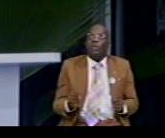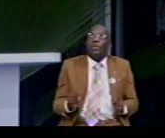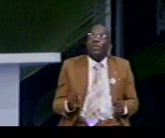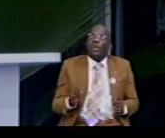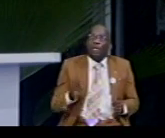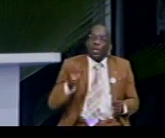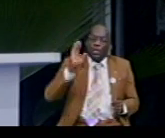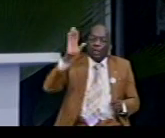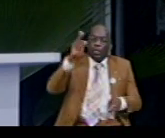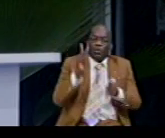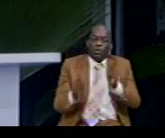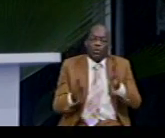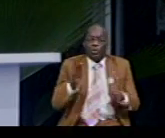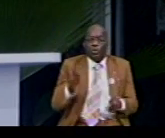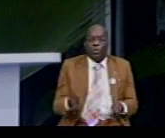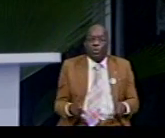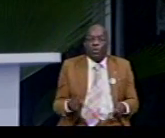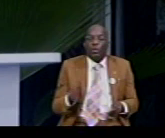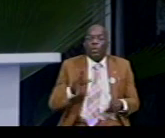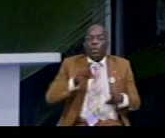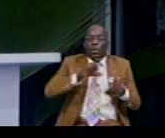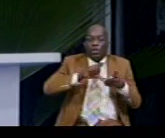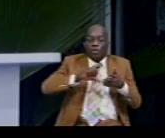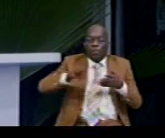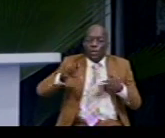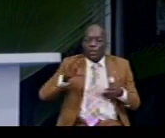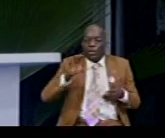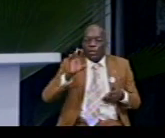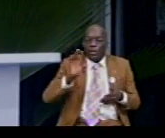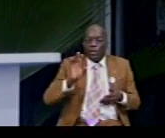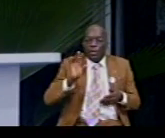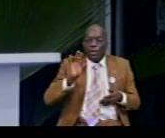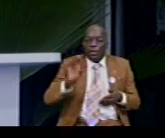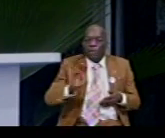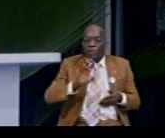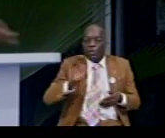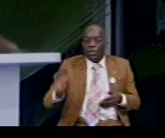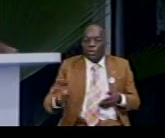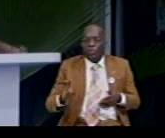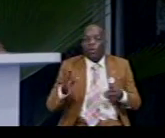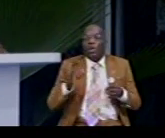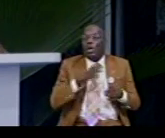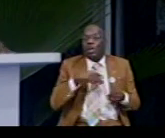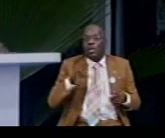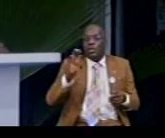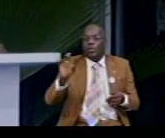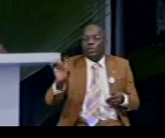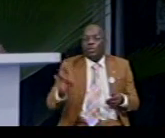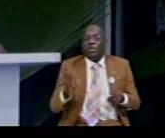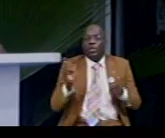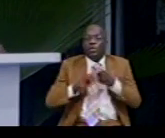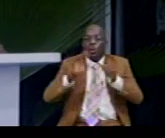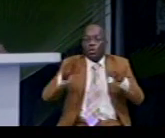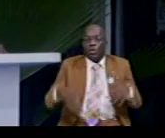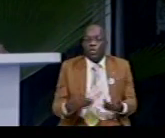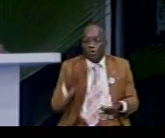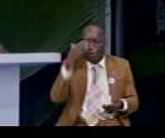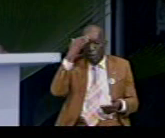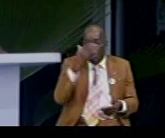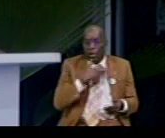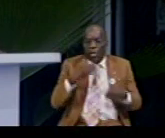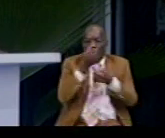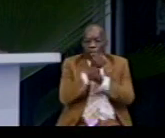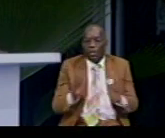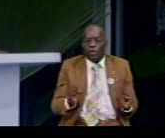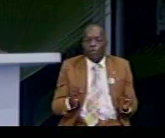and 78, to give knowledge of salvation unto his people by the